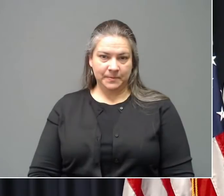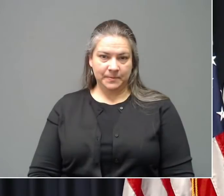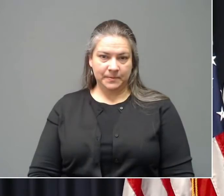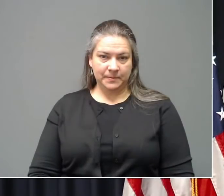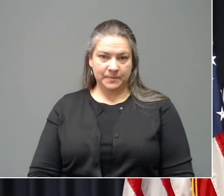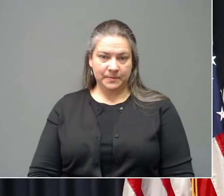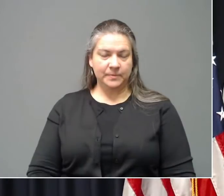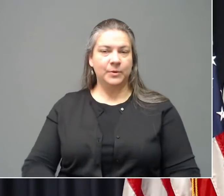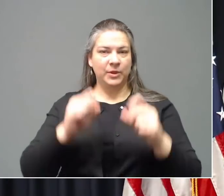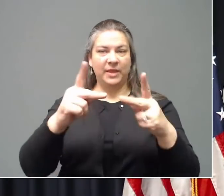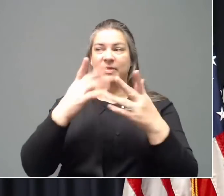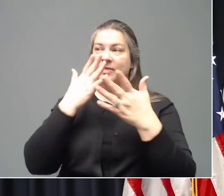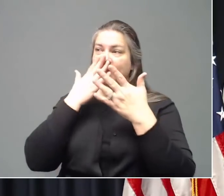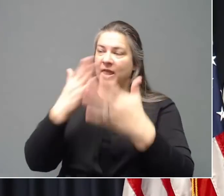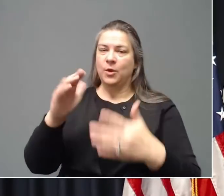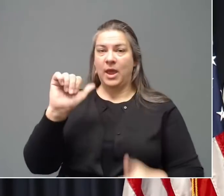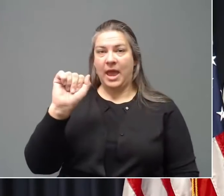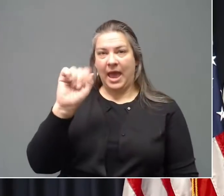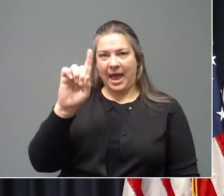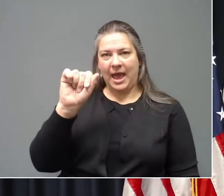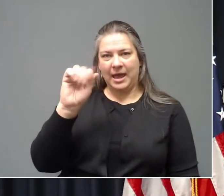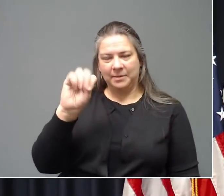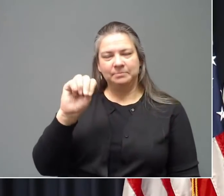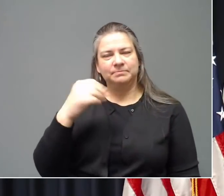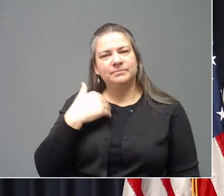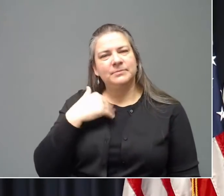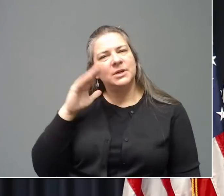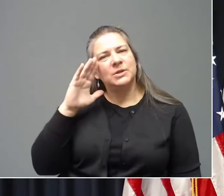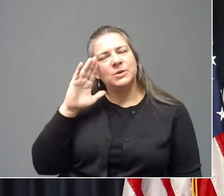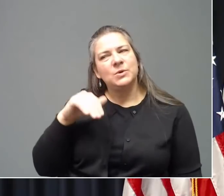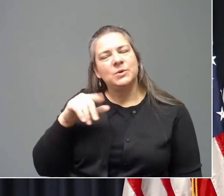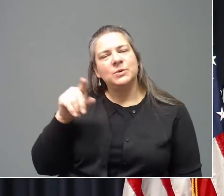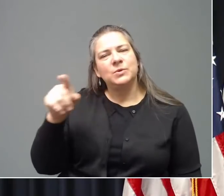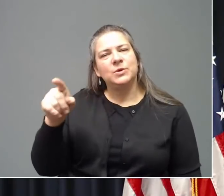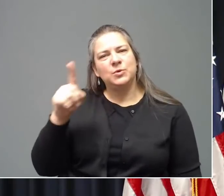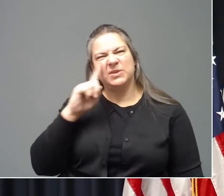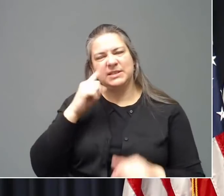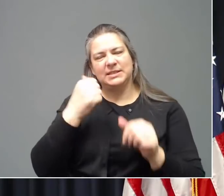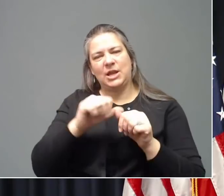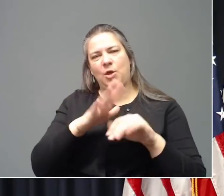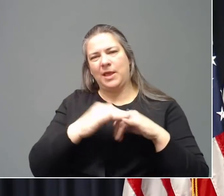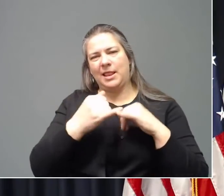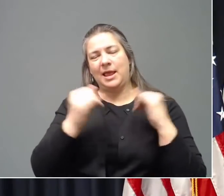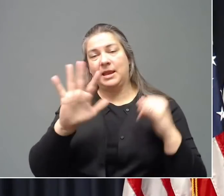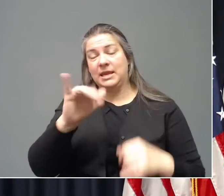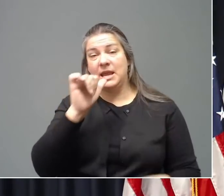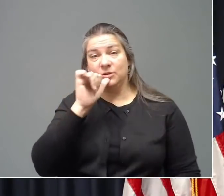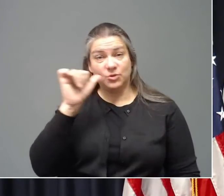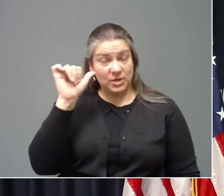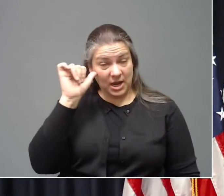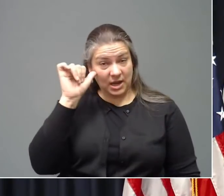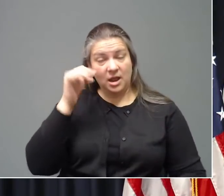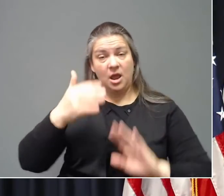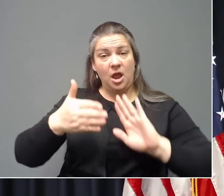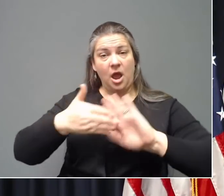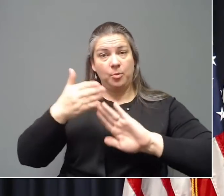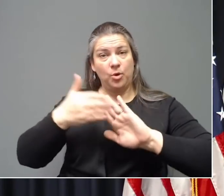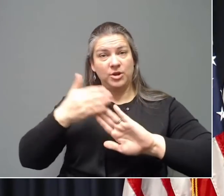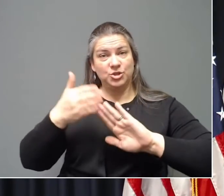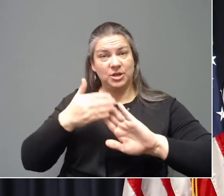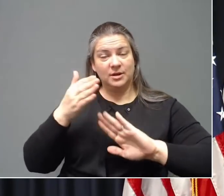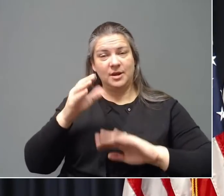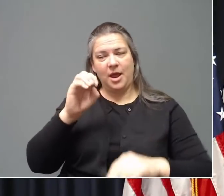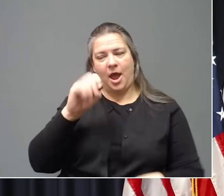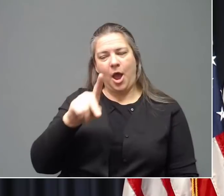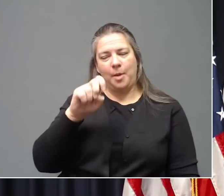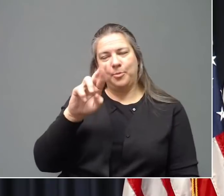Thank you to Adam, and I know he's going to stay on the line. Just yesterday, Operation Warp Speed had a call with